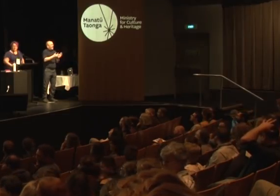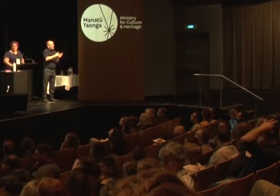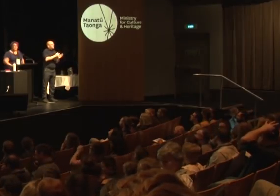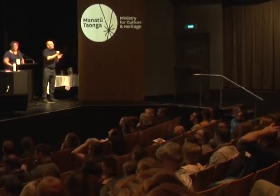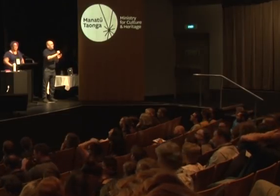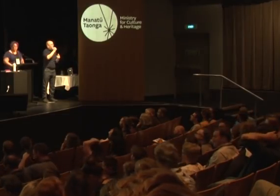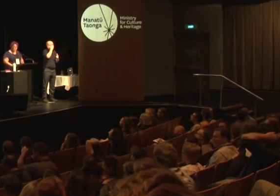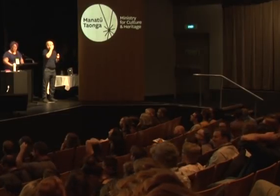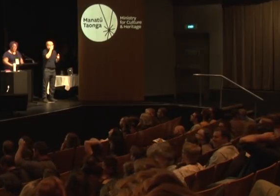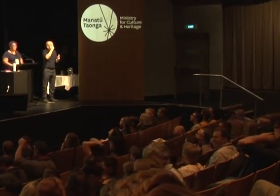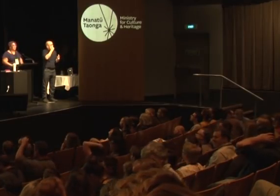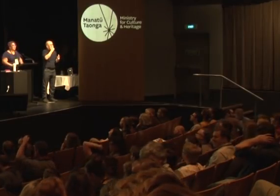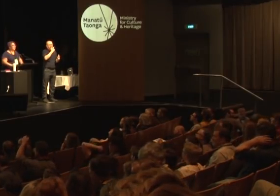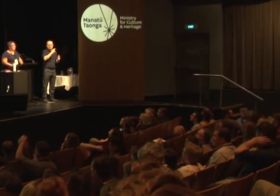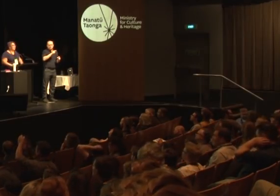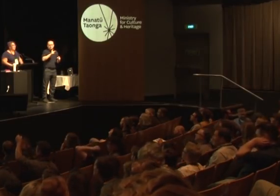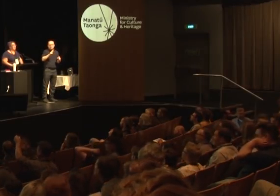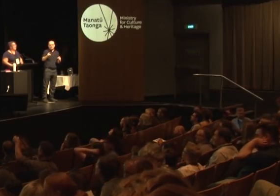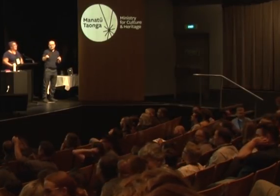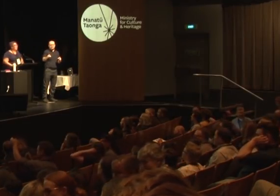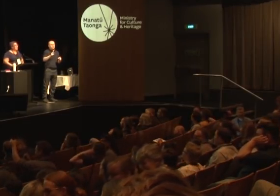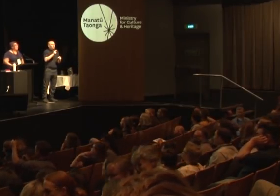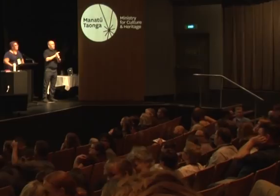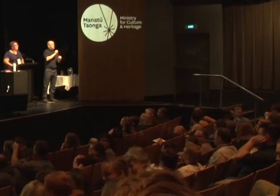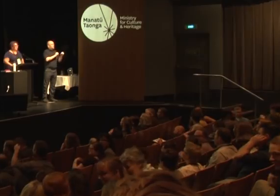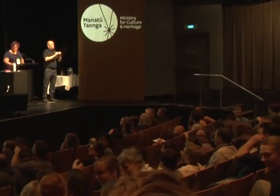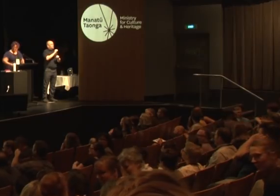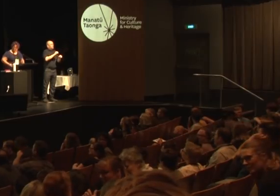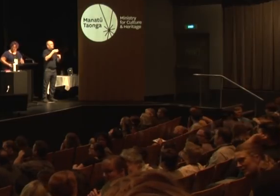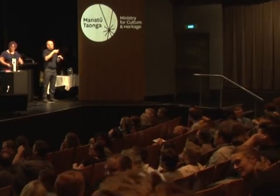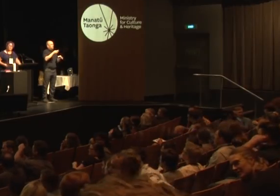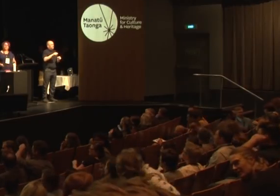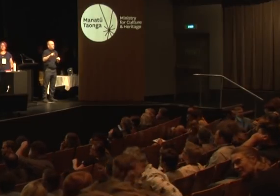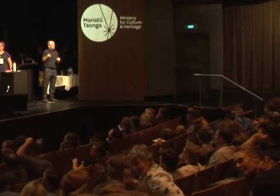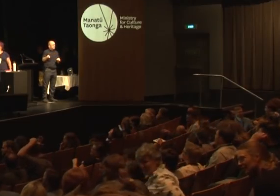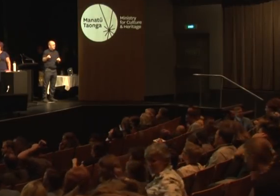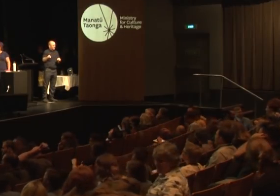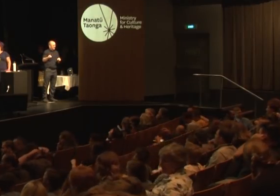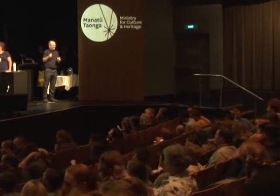this Google Doc. And can you bring it up?